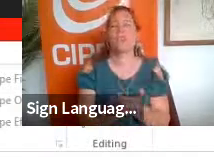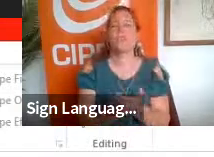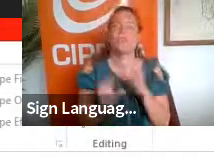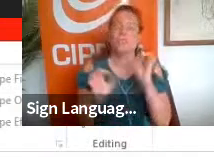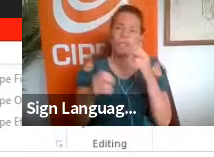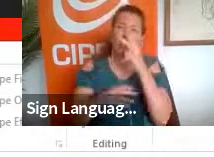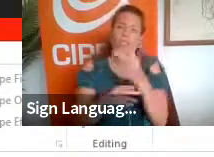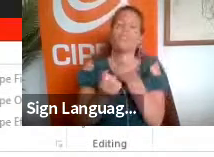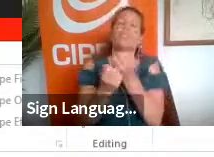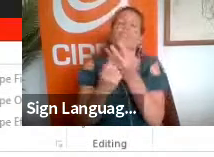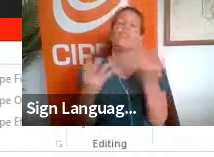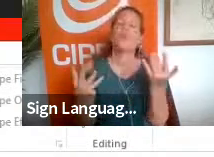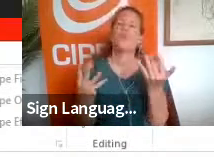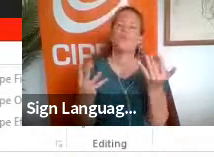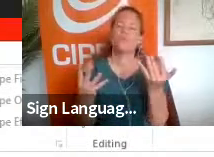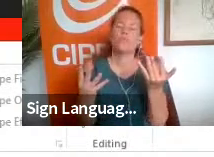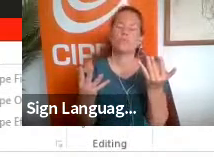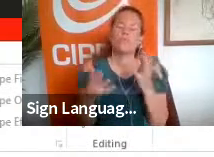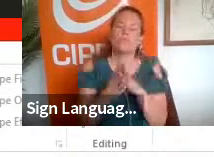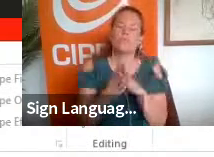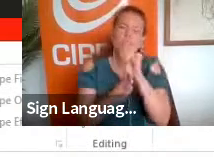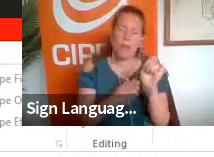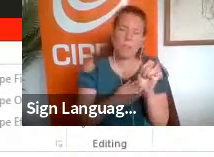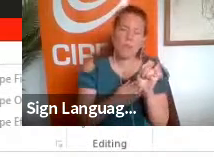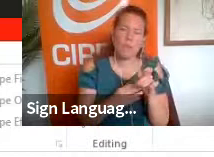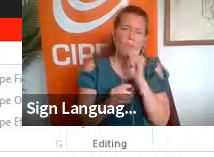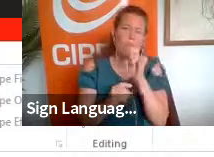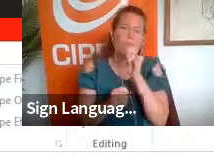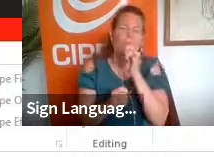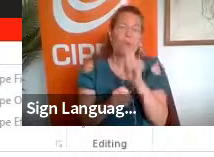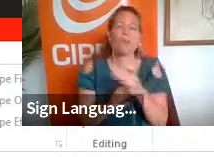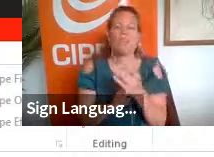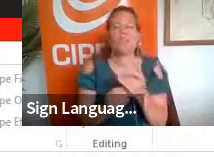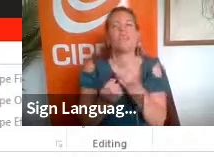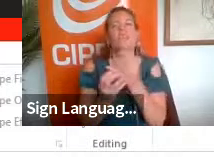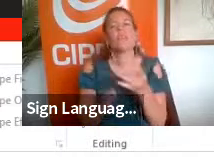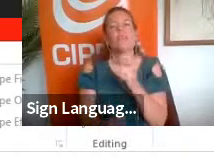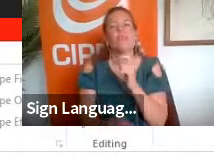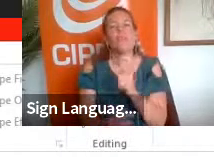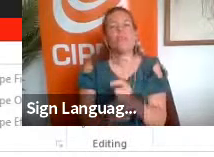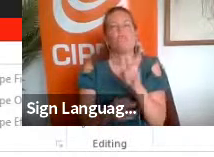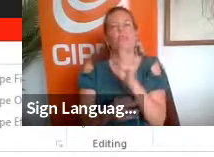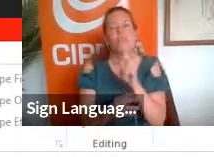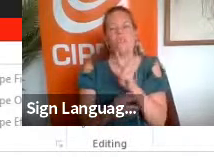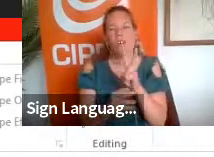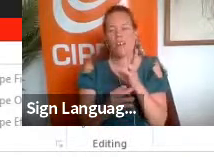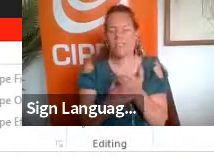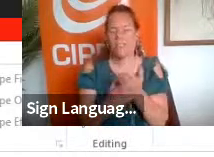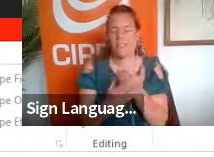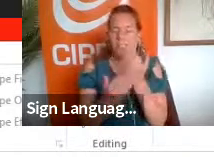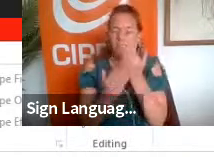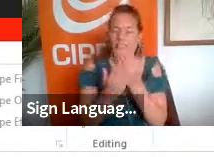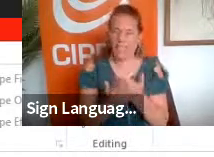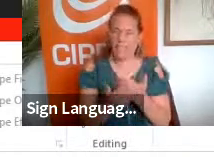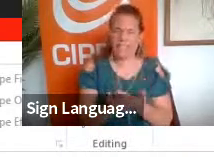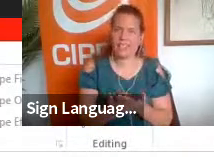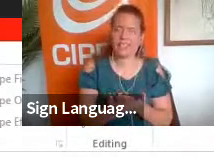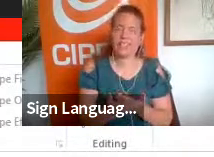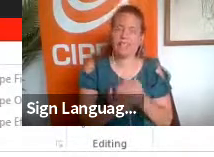of reports made to date. You're able to see the number of verified cases. You can also